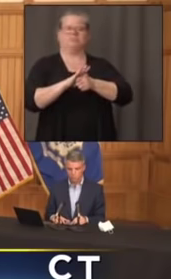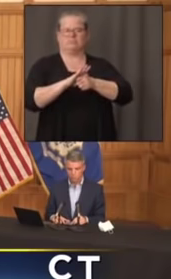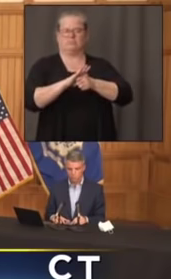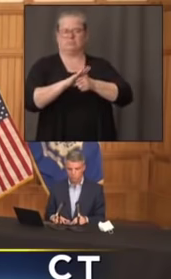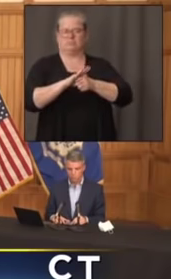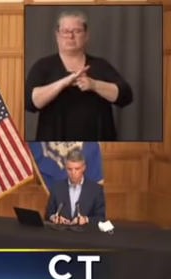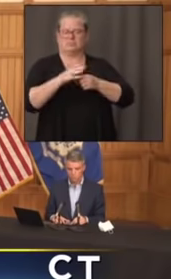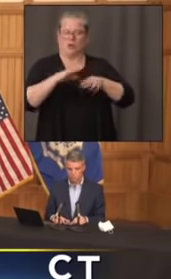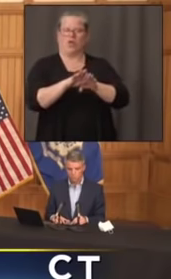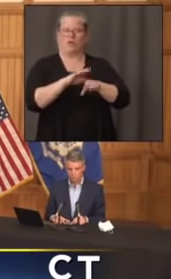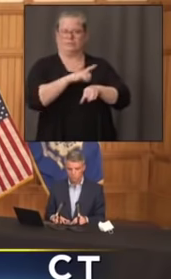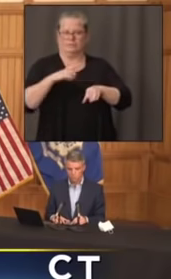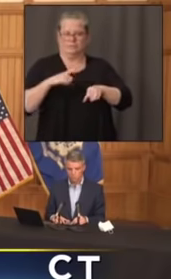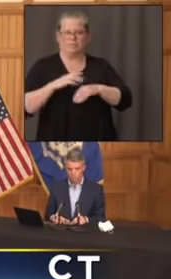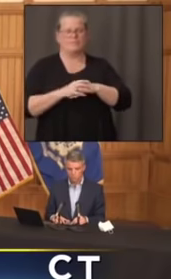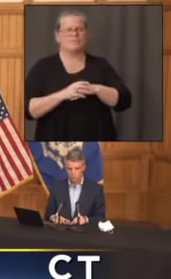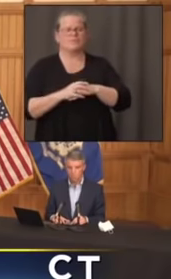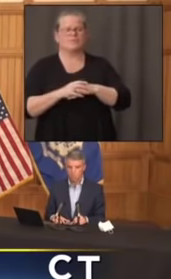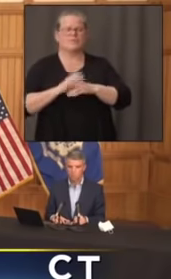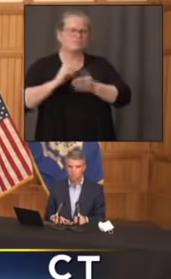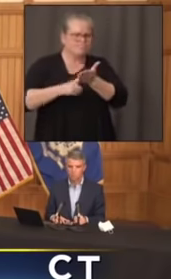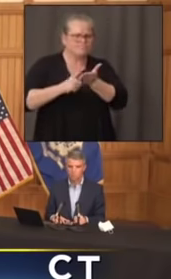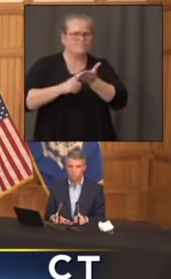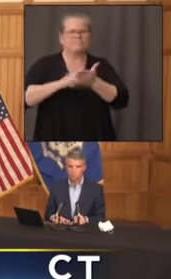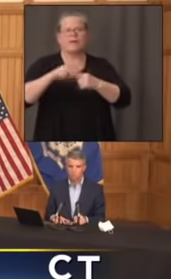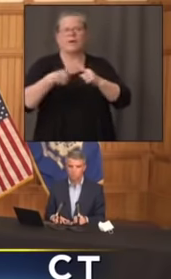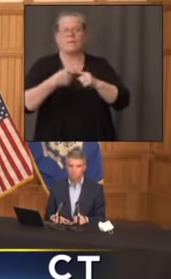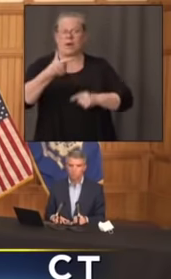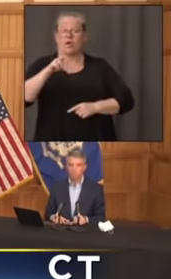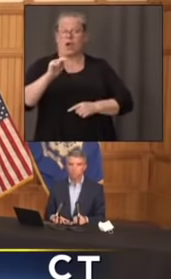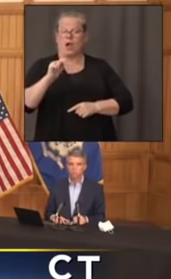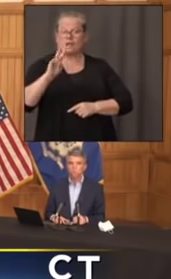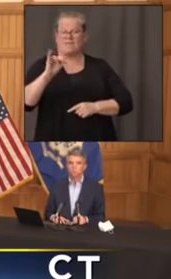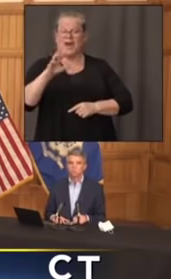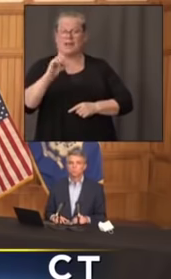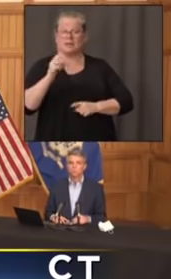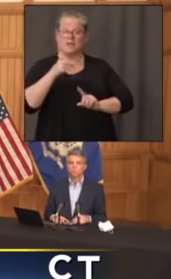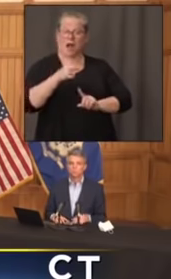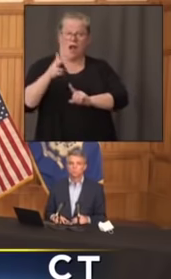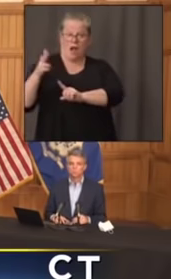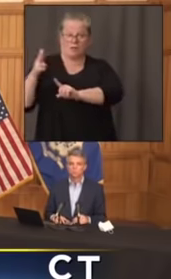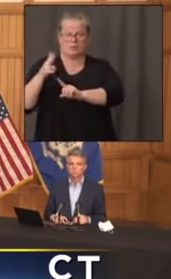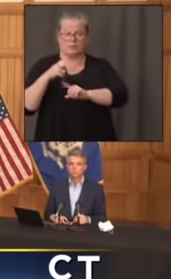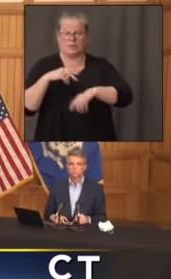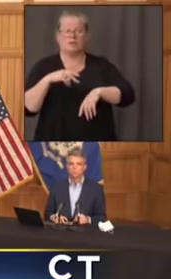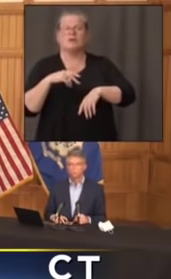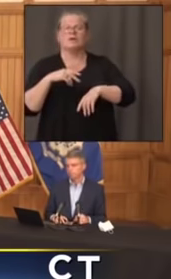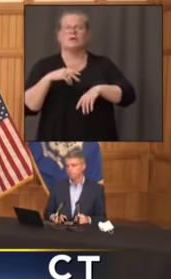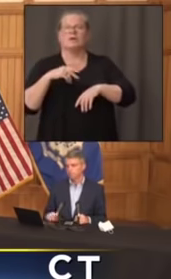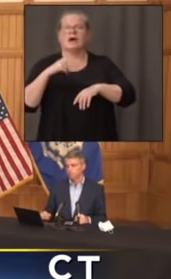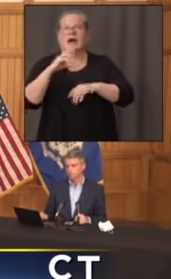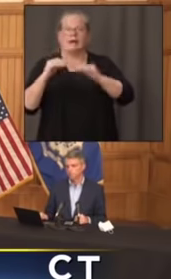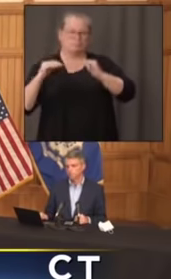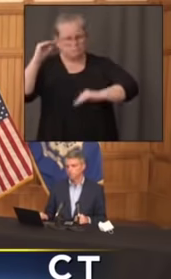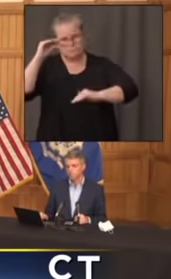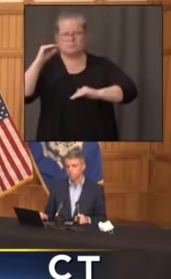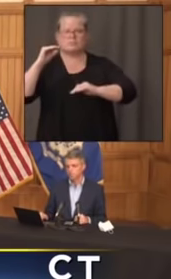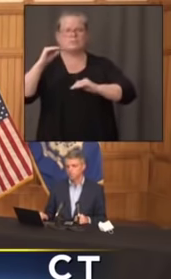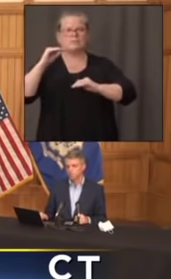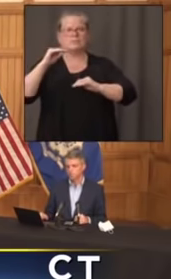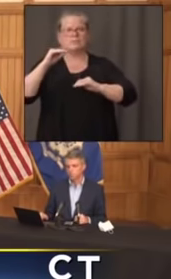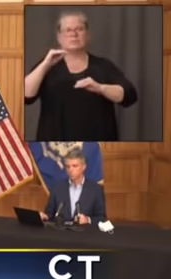gun violence disproportionately impacts African Americans and Latino communities. So as part of the drive to address racial inequities and